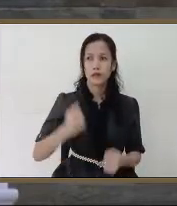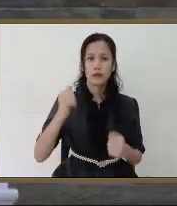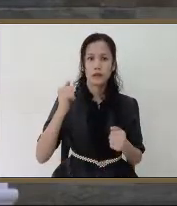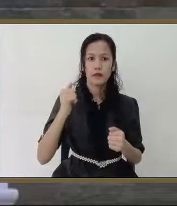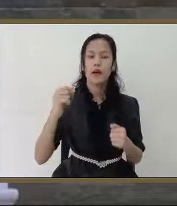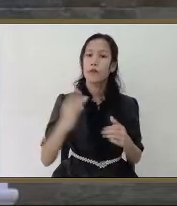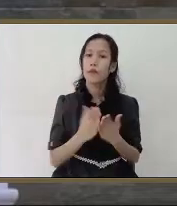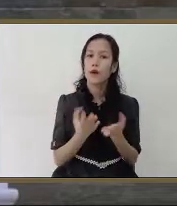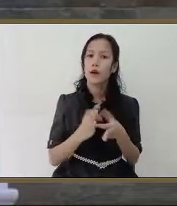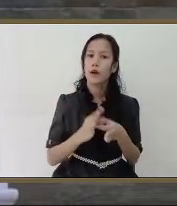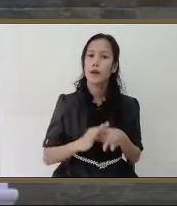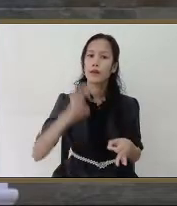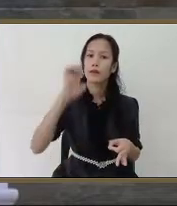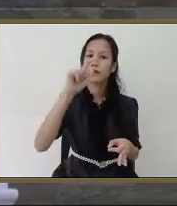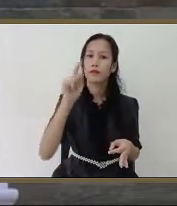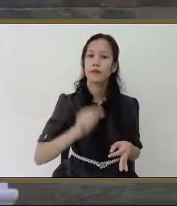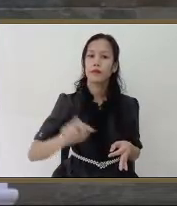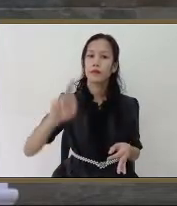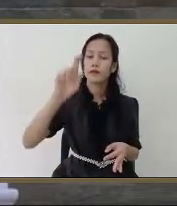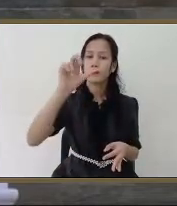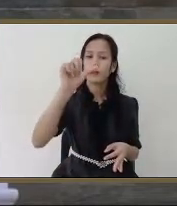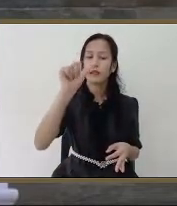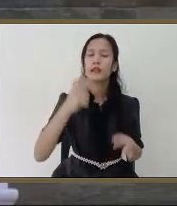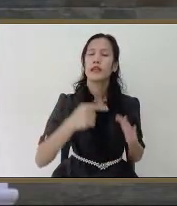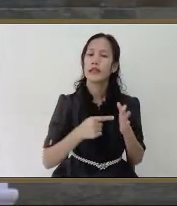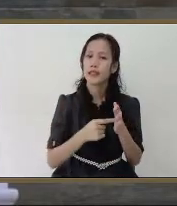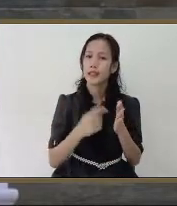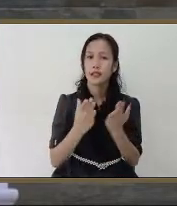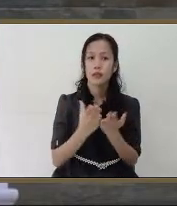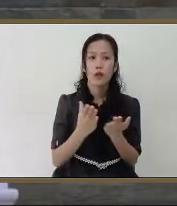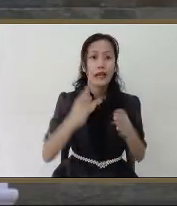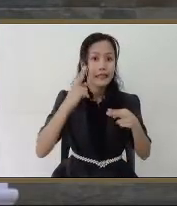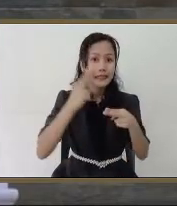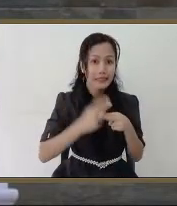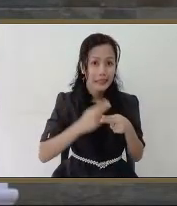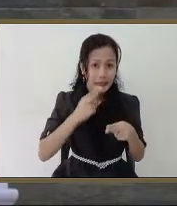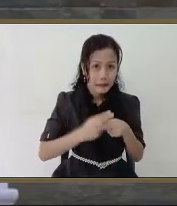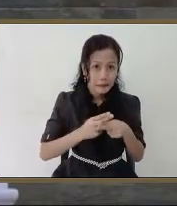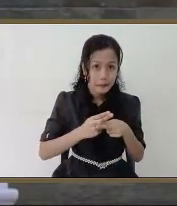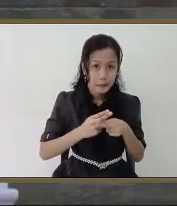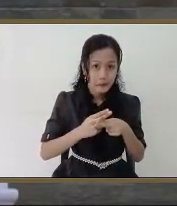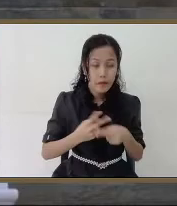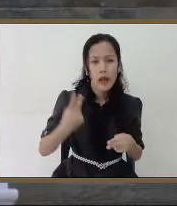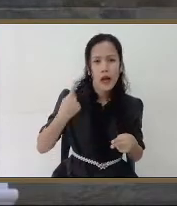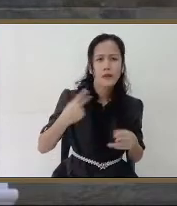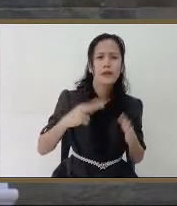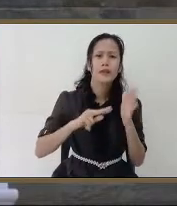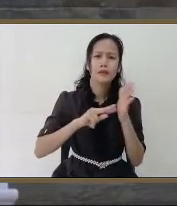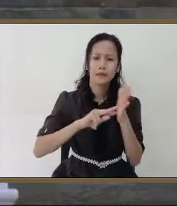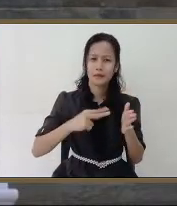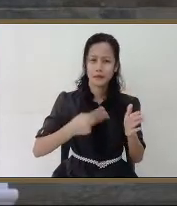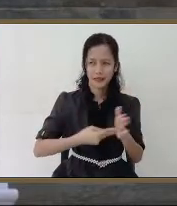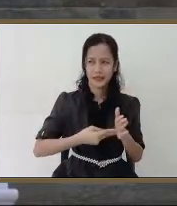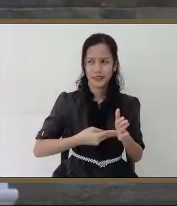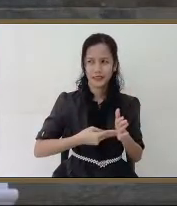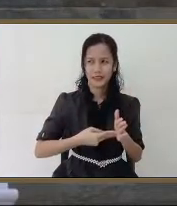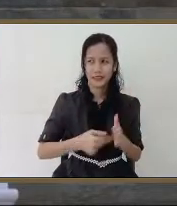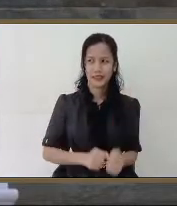you the details ng Ezra po ay, ang pangalang Ezra ay meron pong ibig sabihin. Alright?